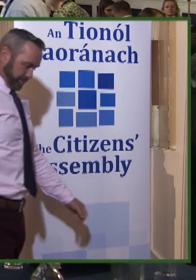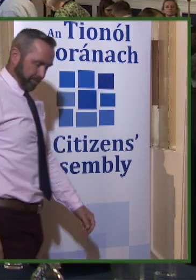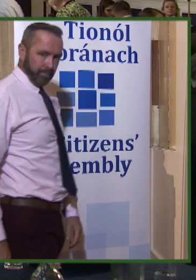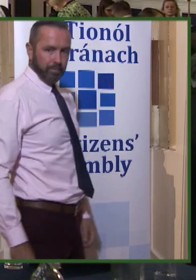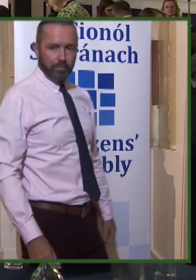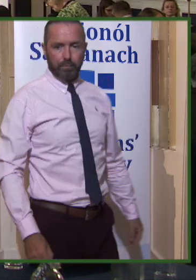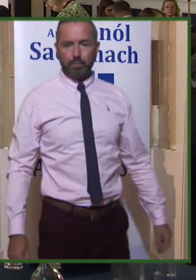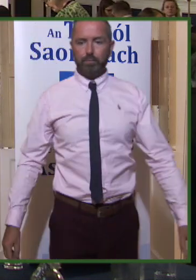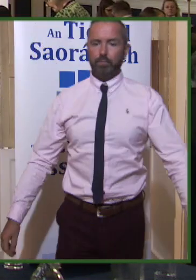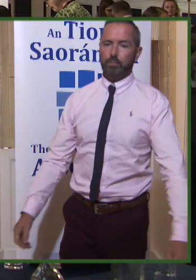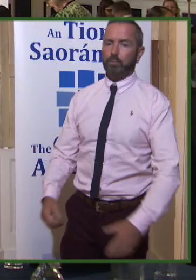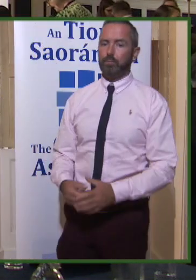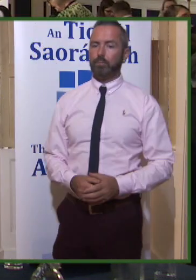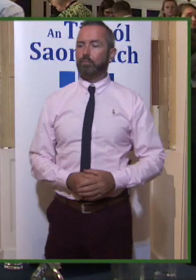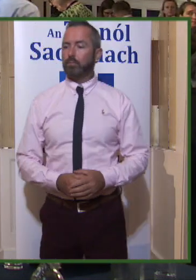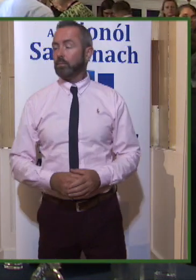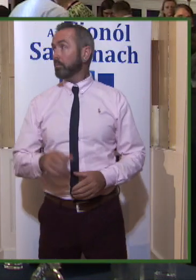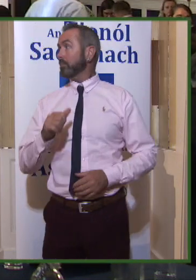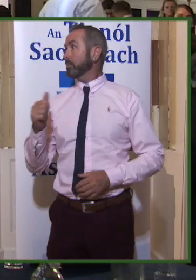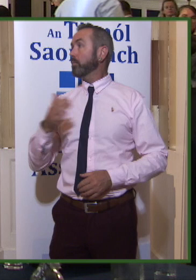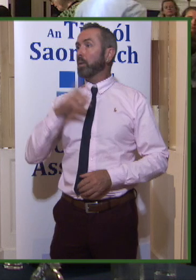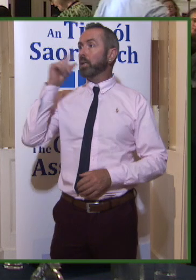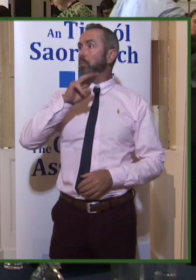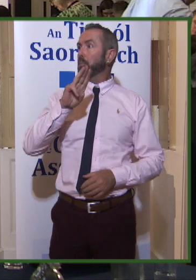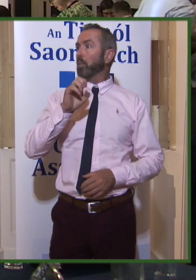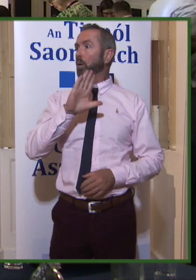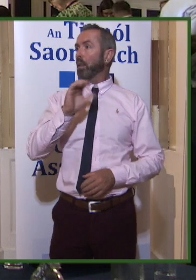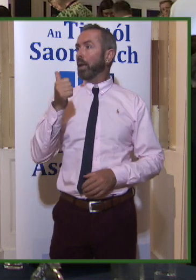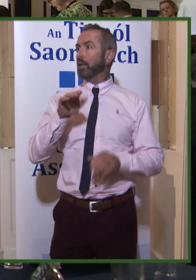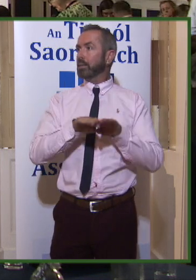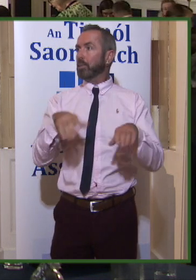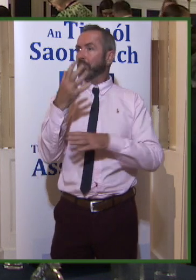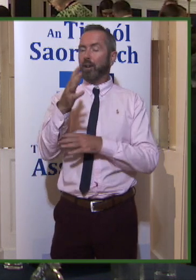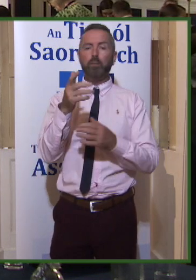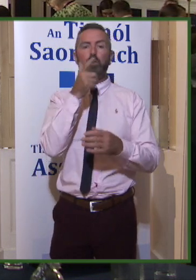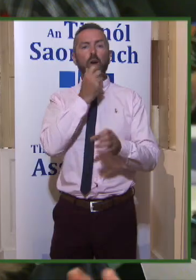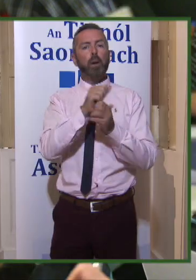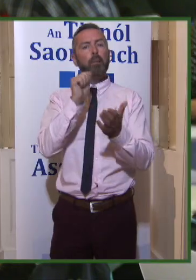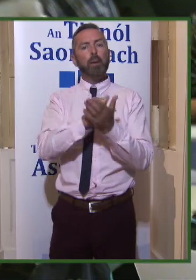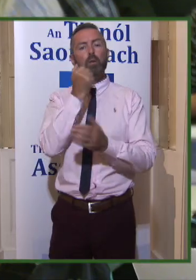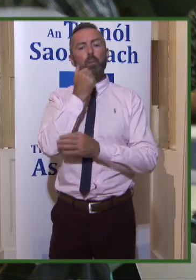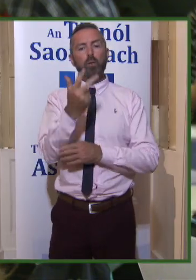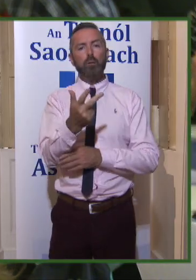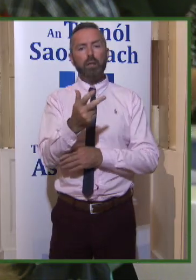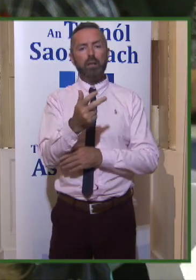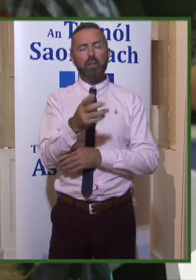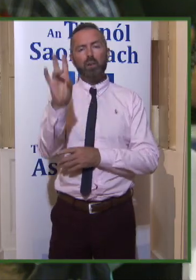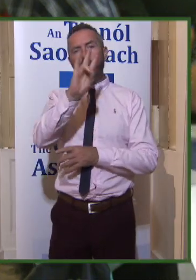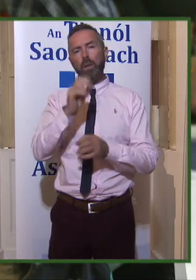Hi, I'm Paula, table 5, and it's ballot paper 3, the question of councillor